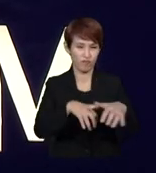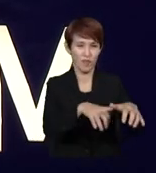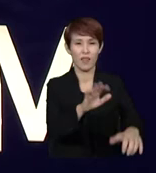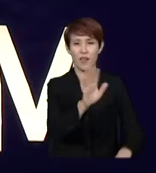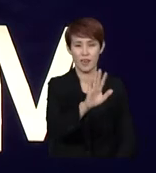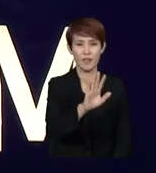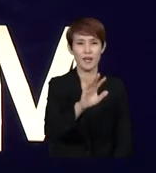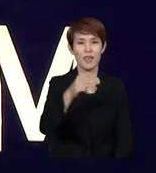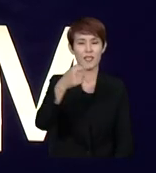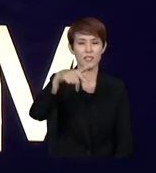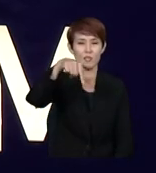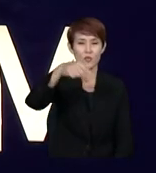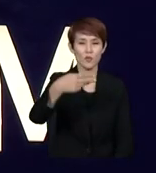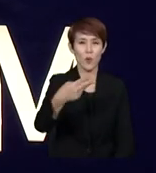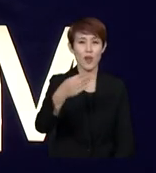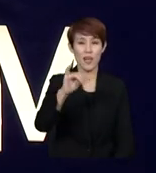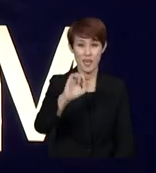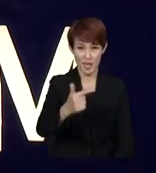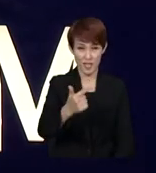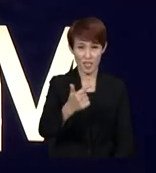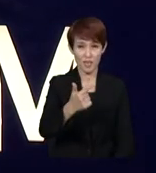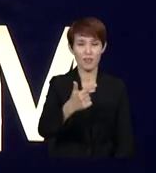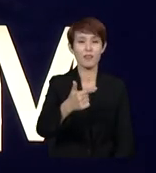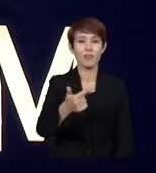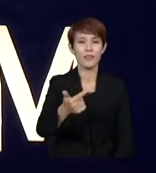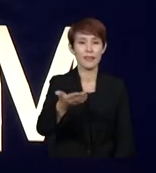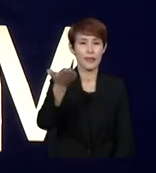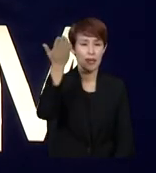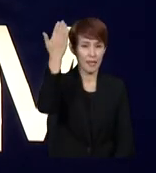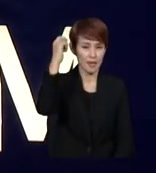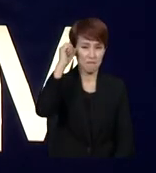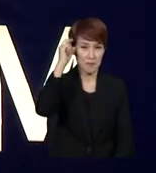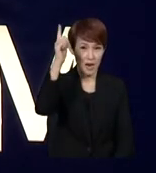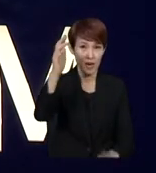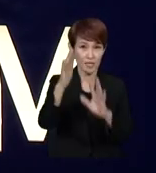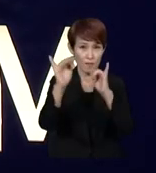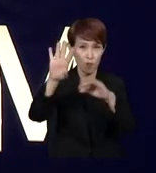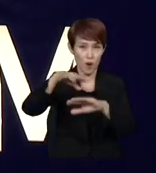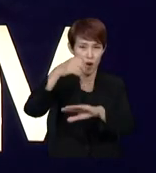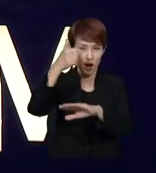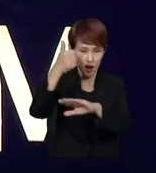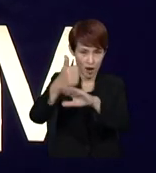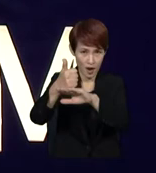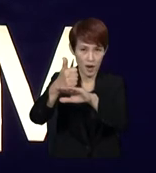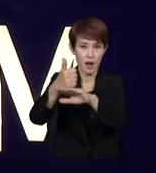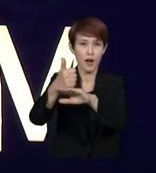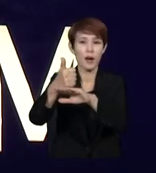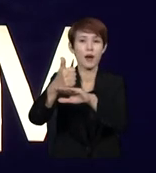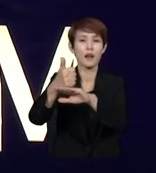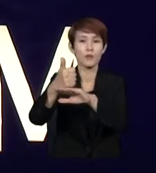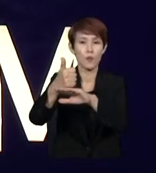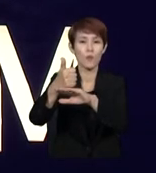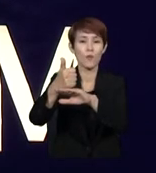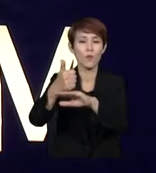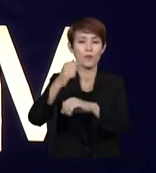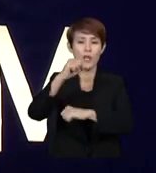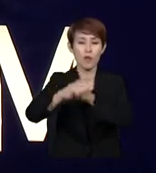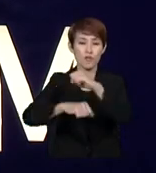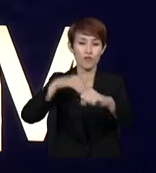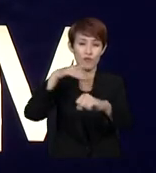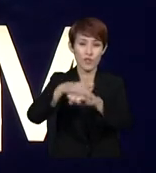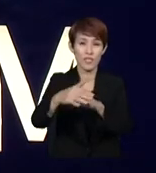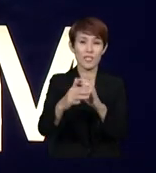traditional elites, including the king and including plenty of people who called themselves liberals and who ended up in his cabinet, had basically